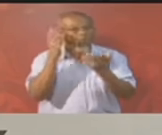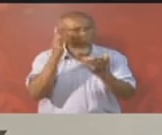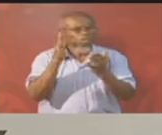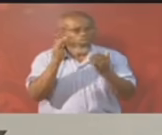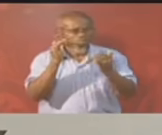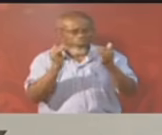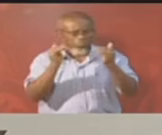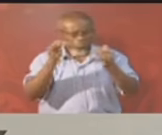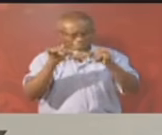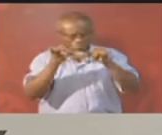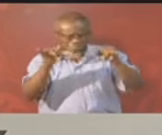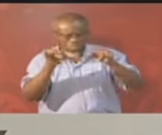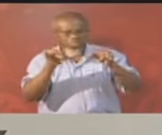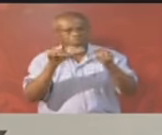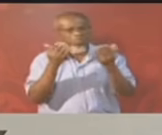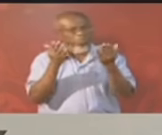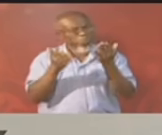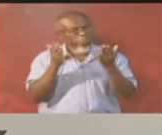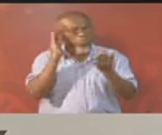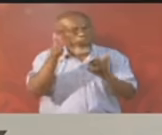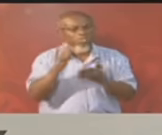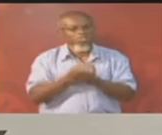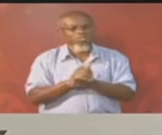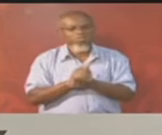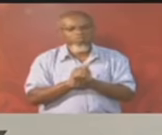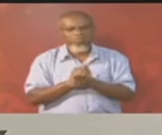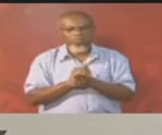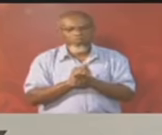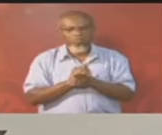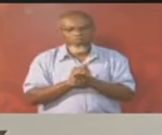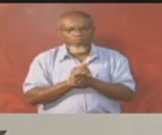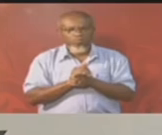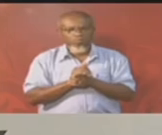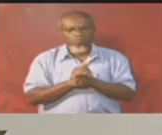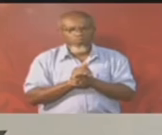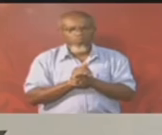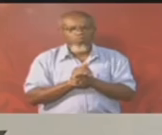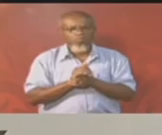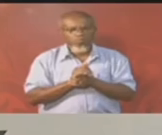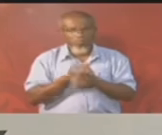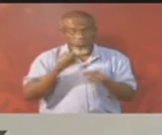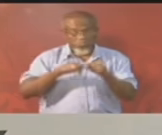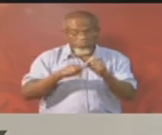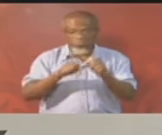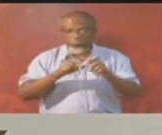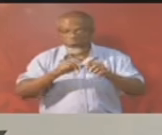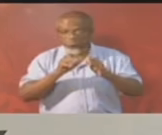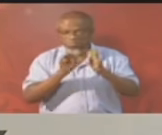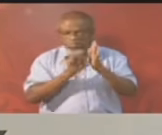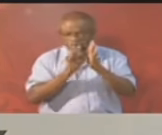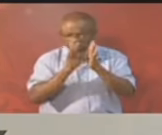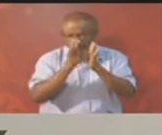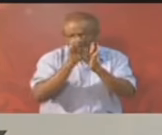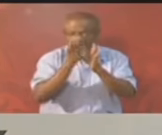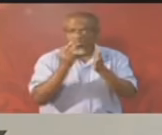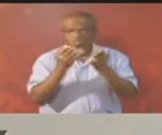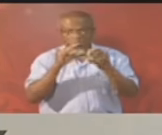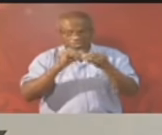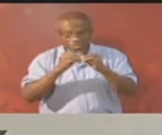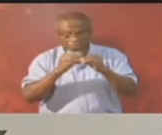the individual numbers that we identify when we do sequencing. So counting the numbers that way is probably not the